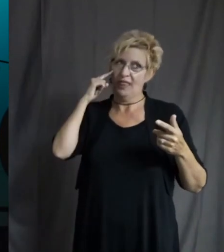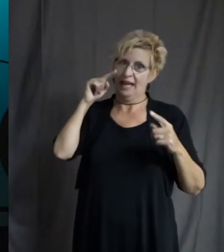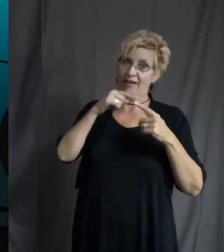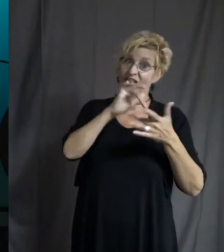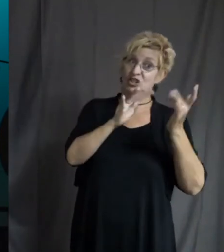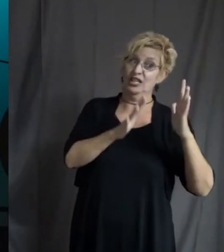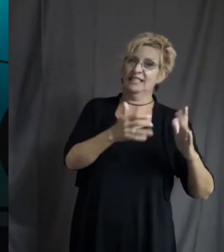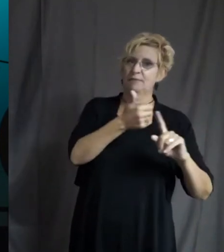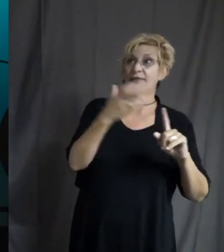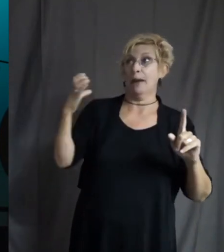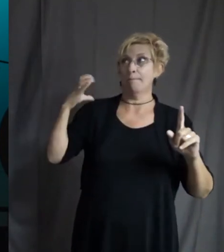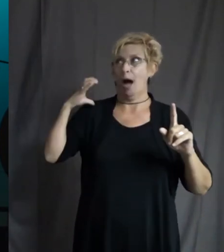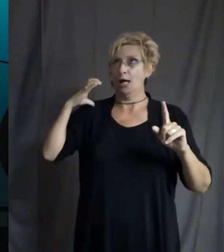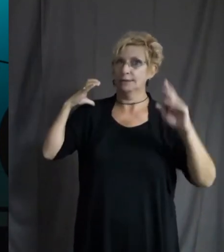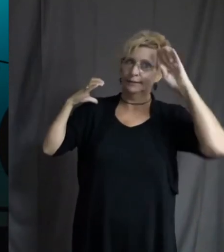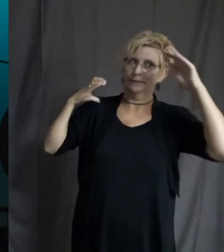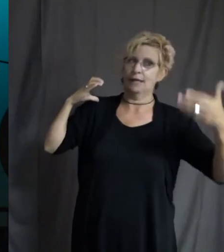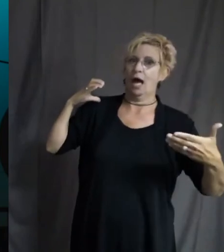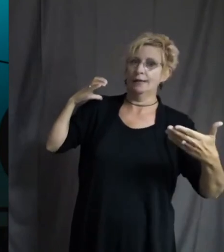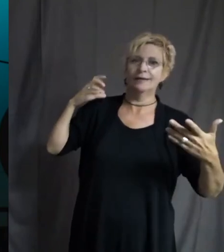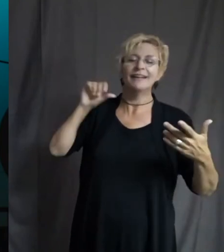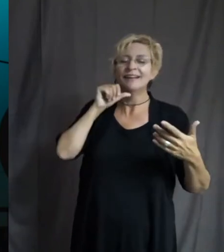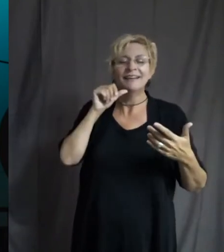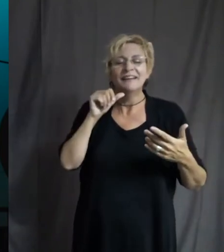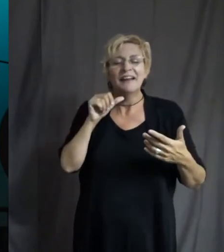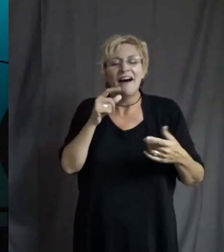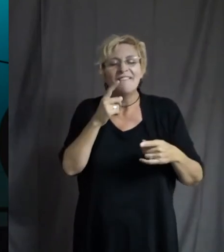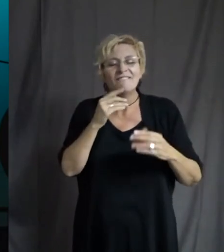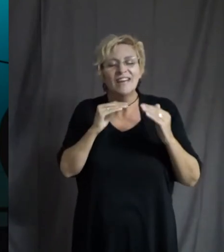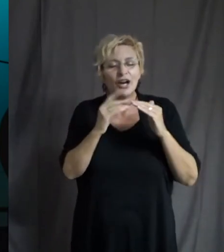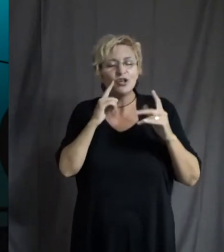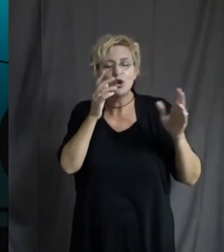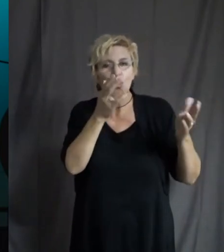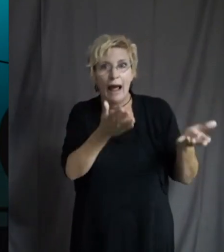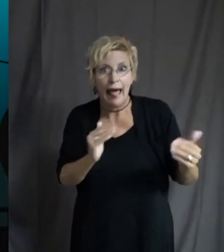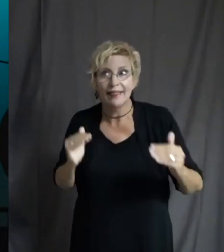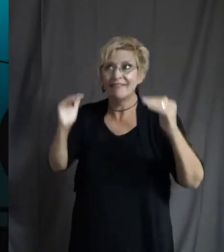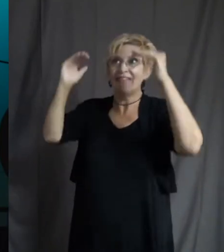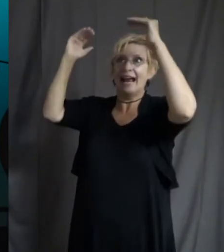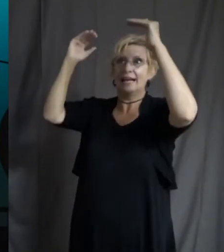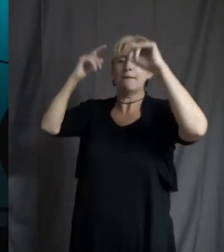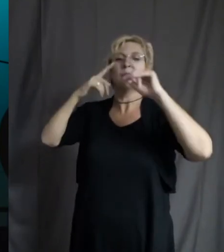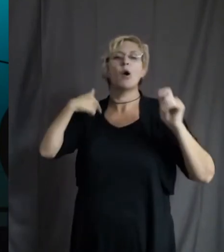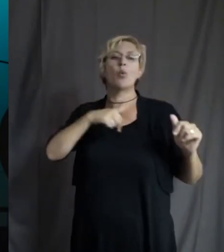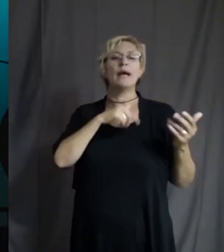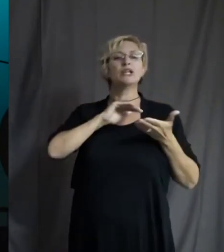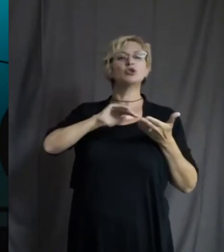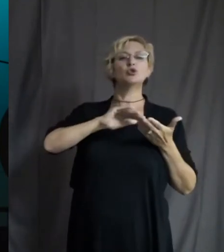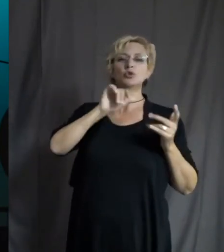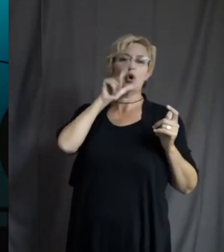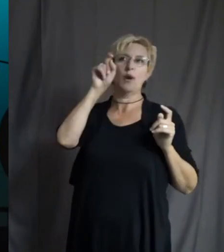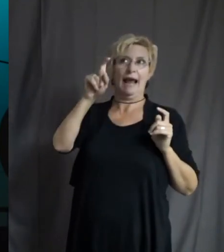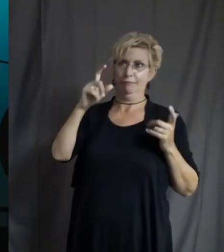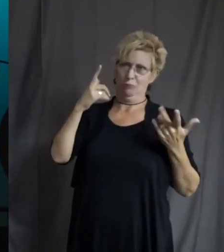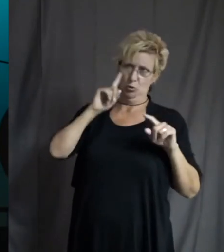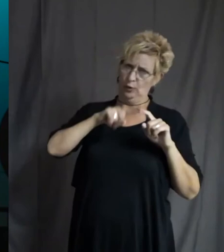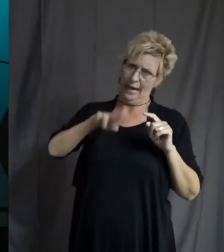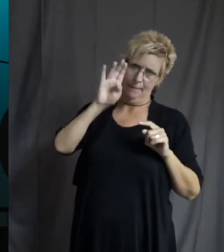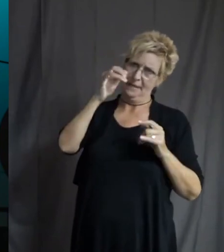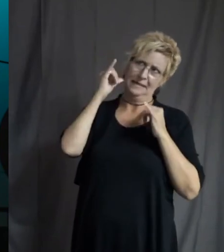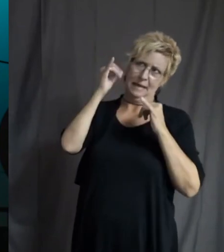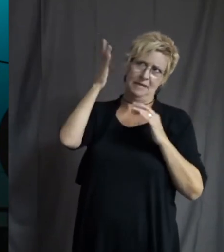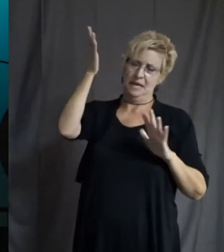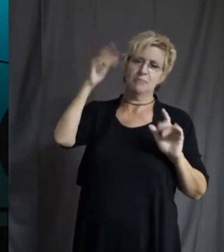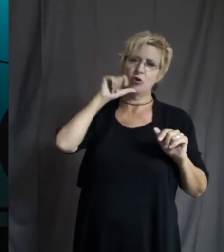it was unfair to elevate Jesus, but that it gave so many of us the excuse to never have to be like him, to not have